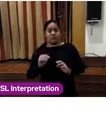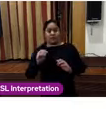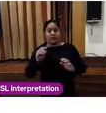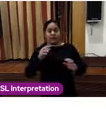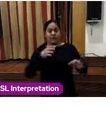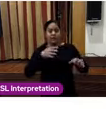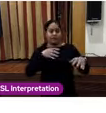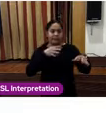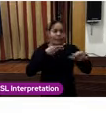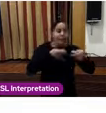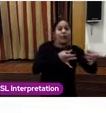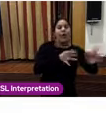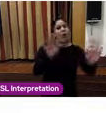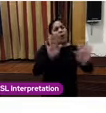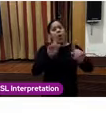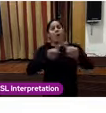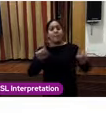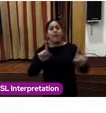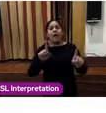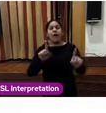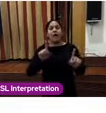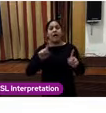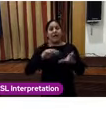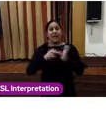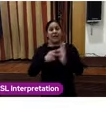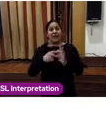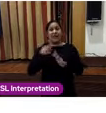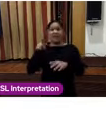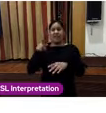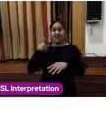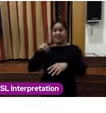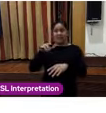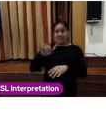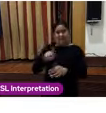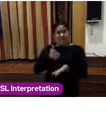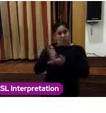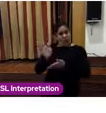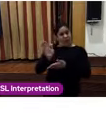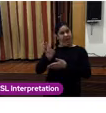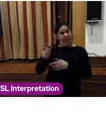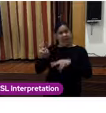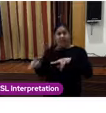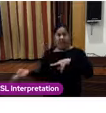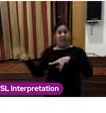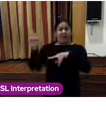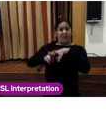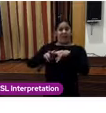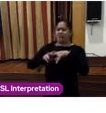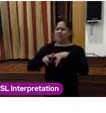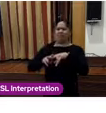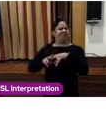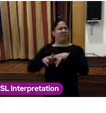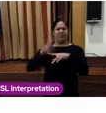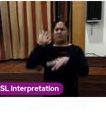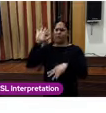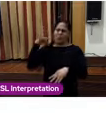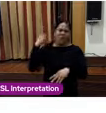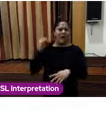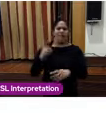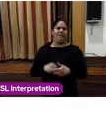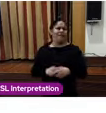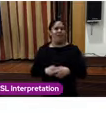it doesn't justify this absolutely bananas increase in prices that a lot of companies are doing